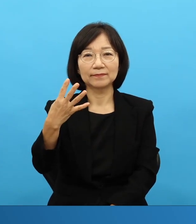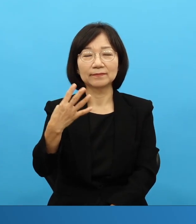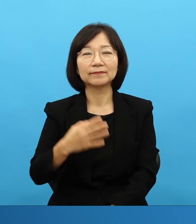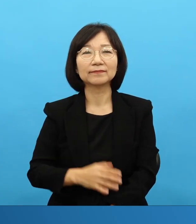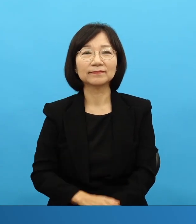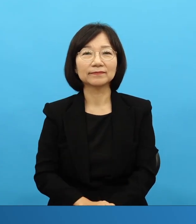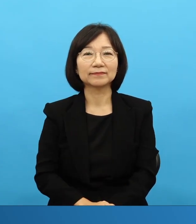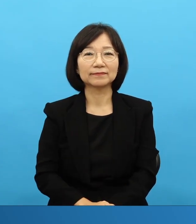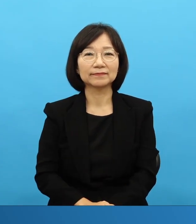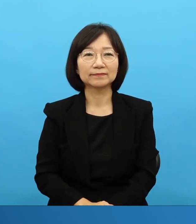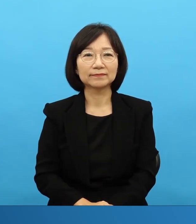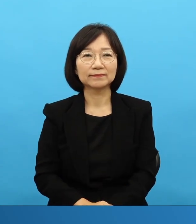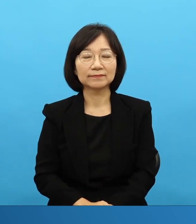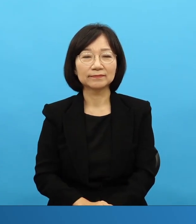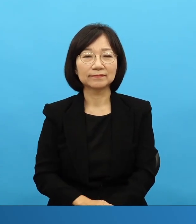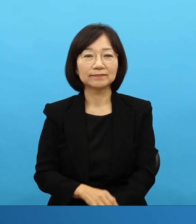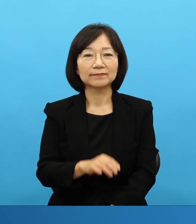together.